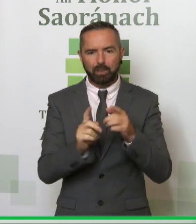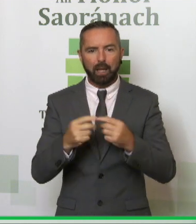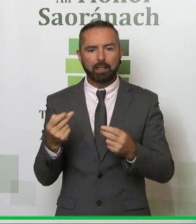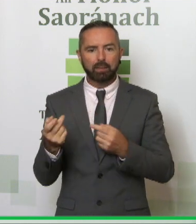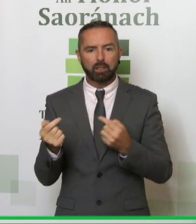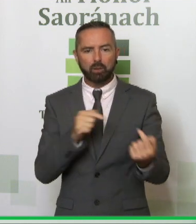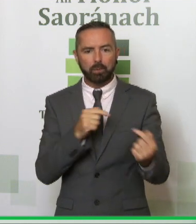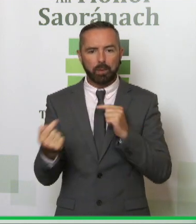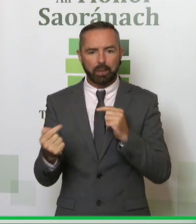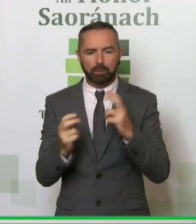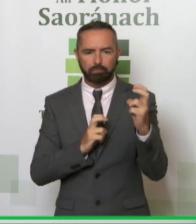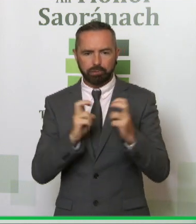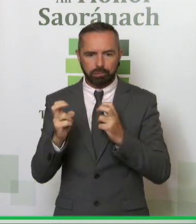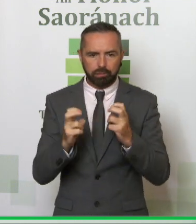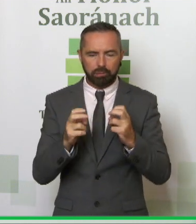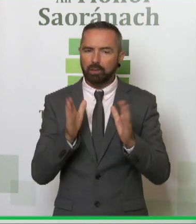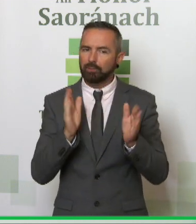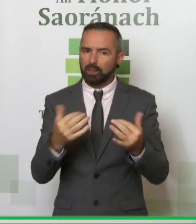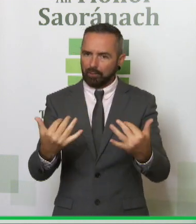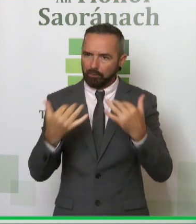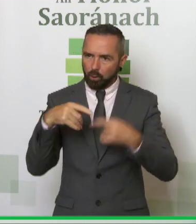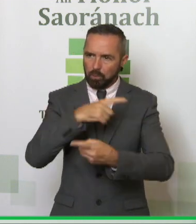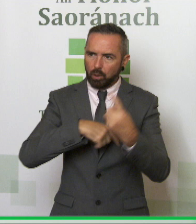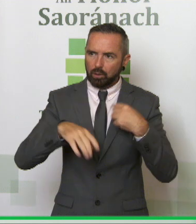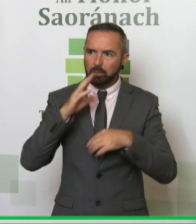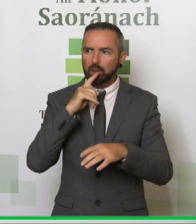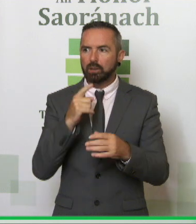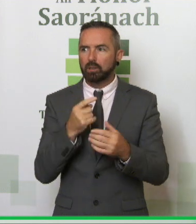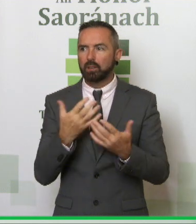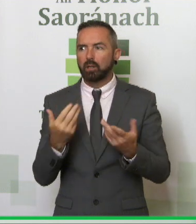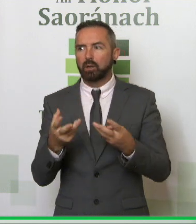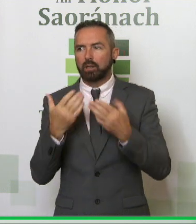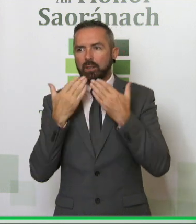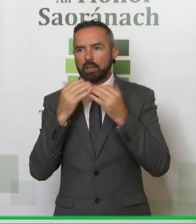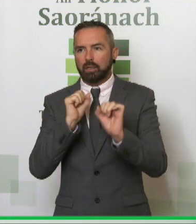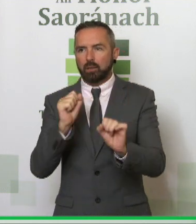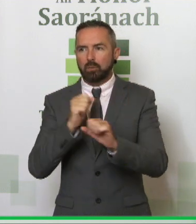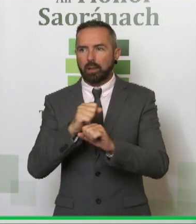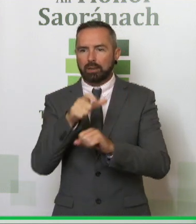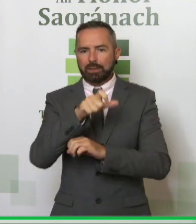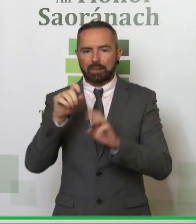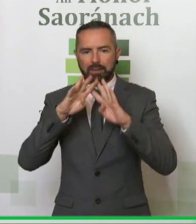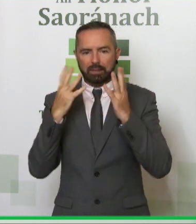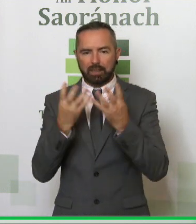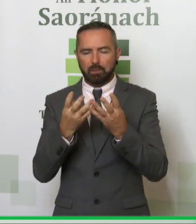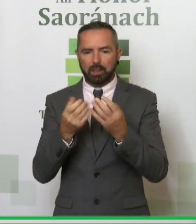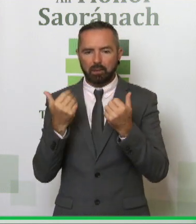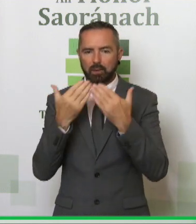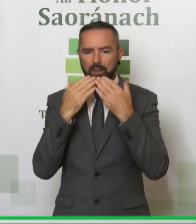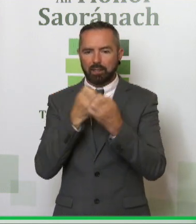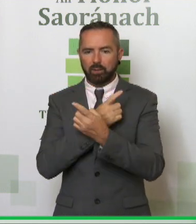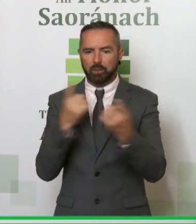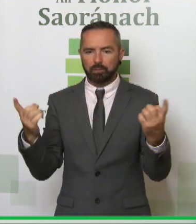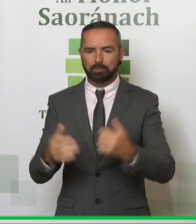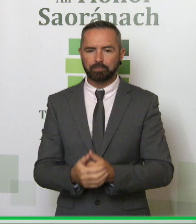have happened and informed us in some way, but a parallel set of debates that happened around the Citizens' Assembly on drugs. I want to thank everybody for